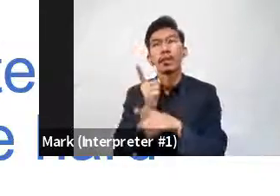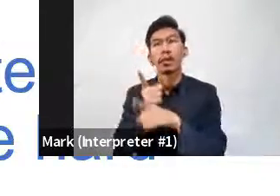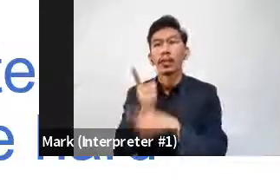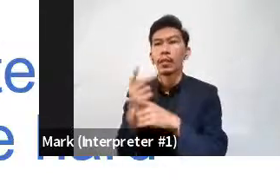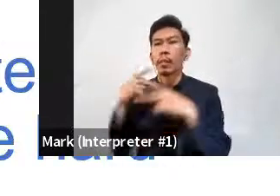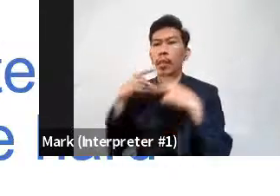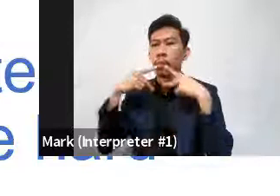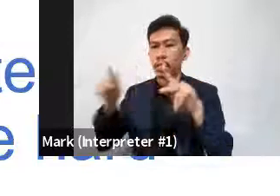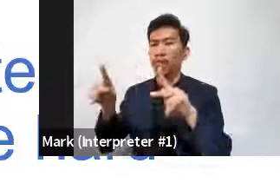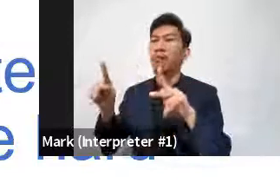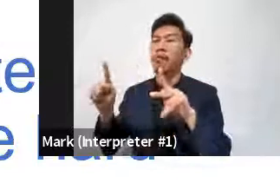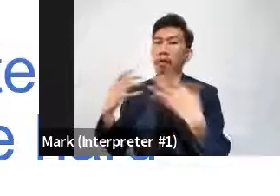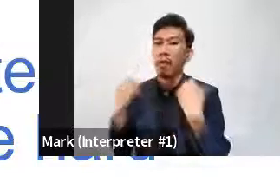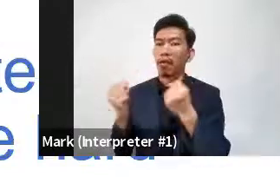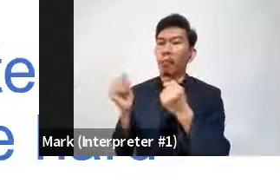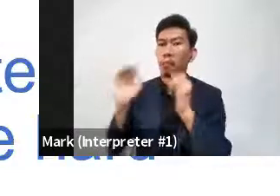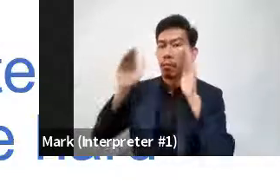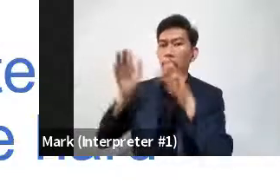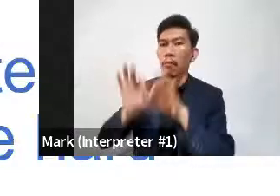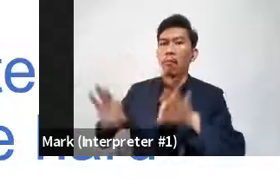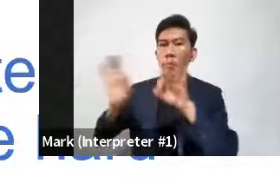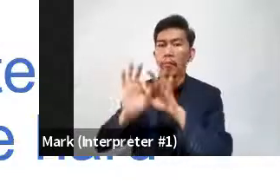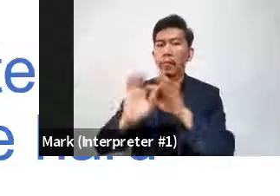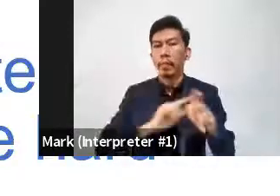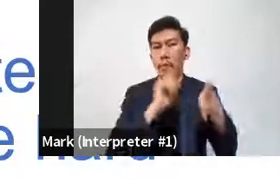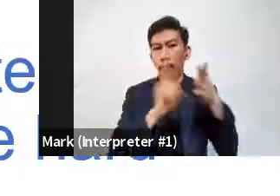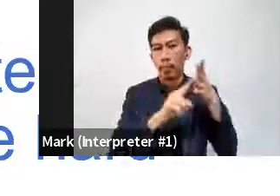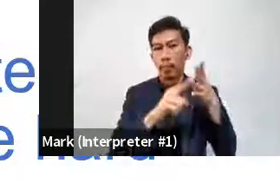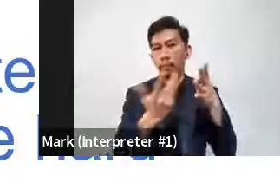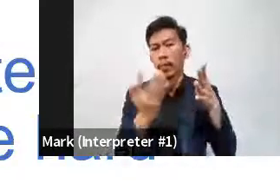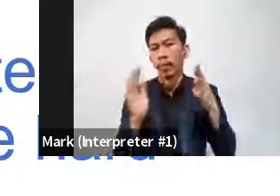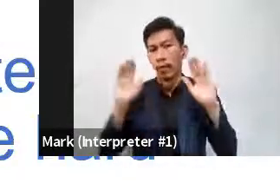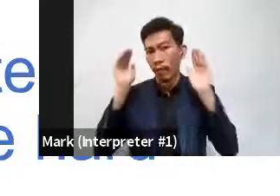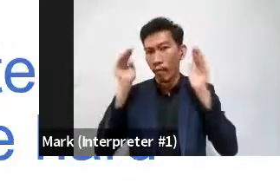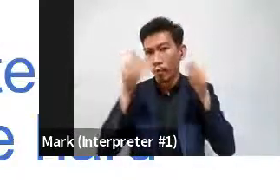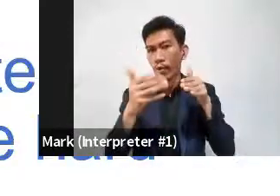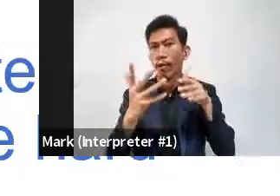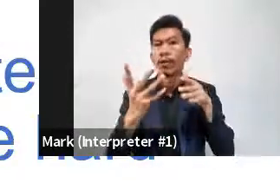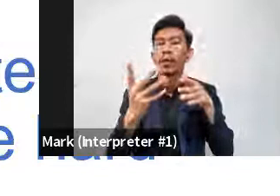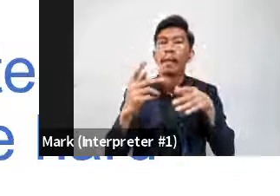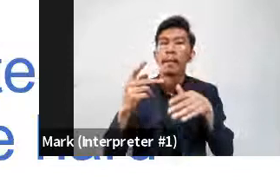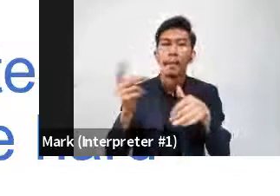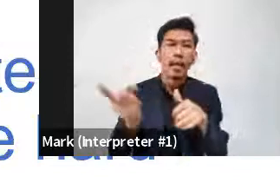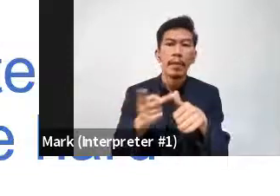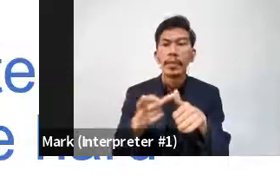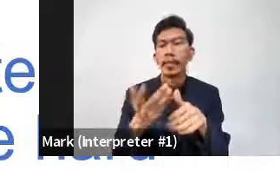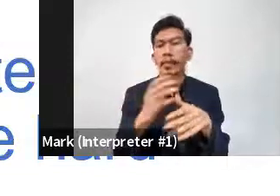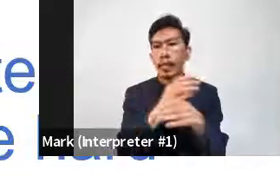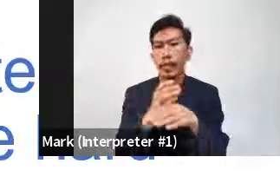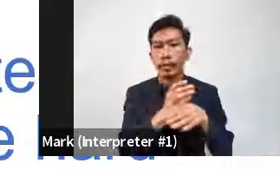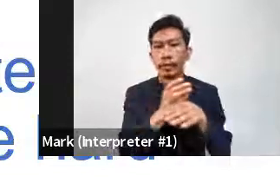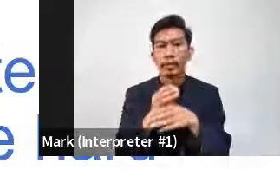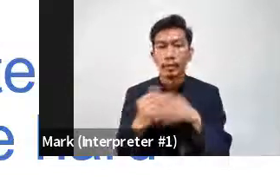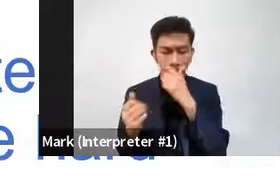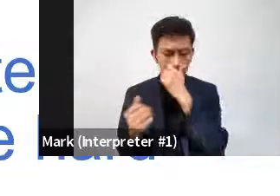hospitals. And third is the shift towards primary care. I think one of the reasons why, for example, a lot of